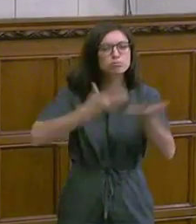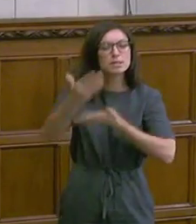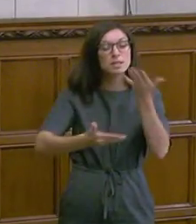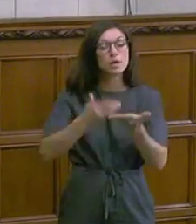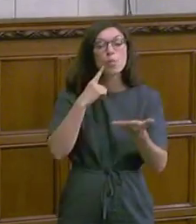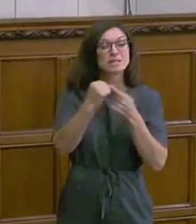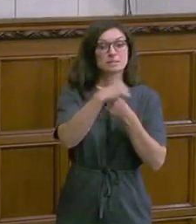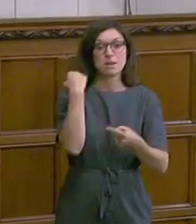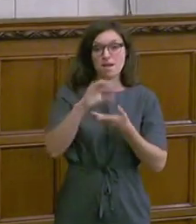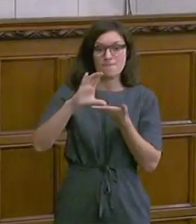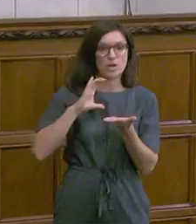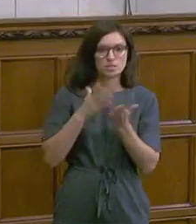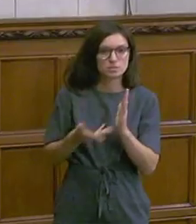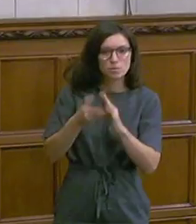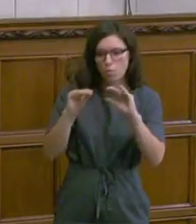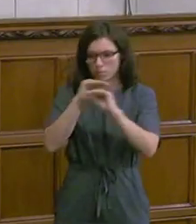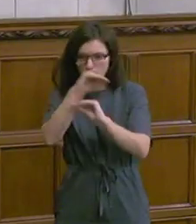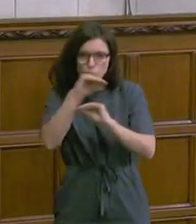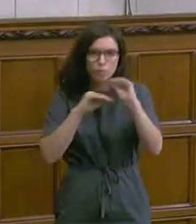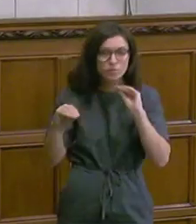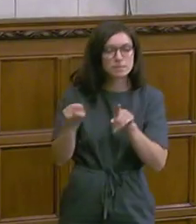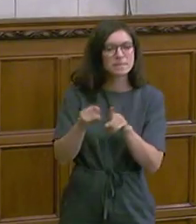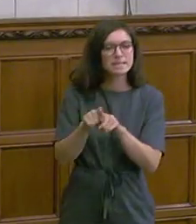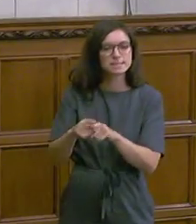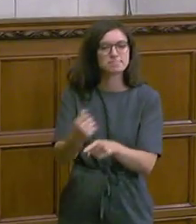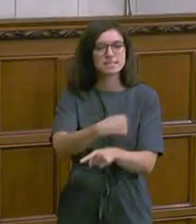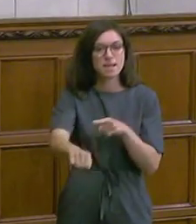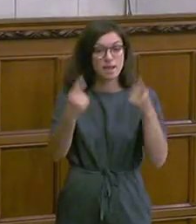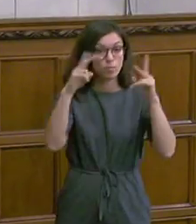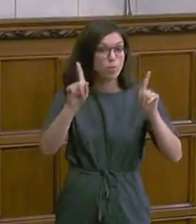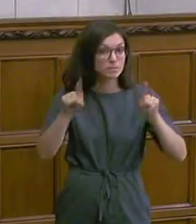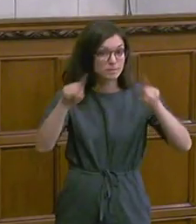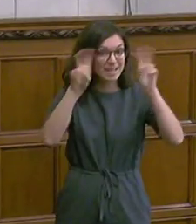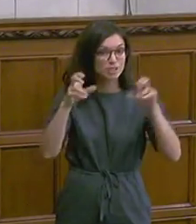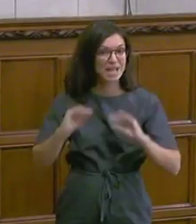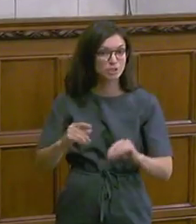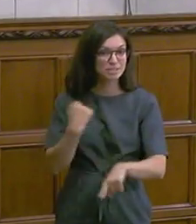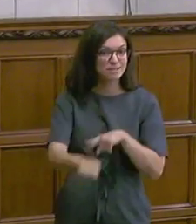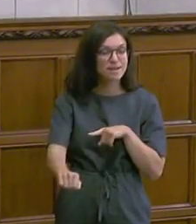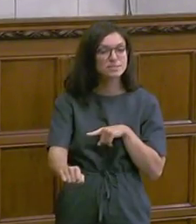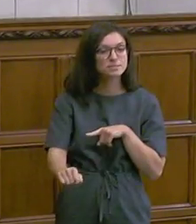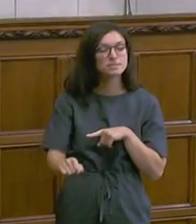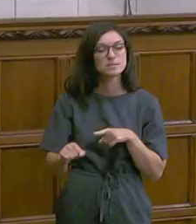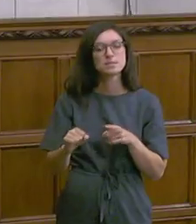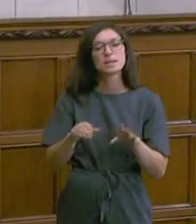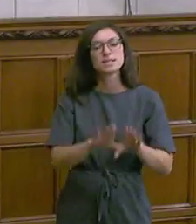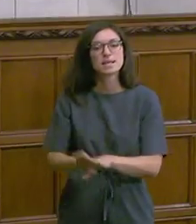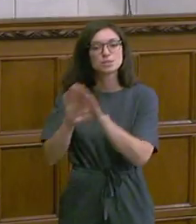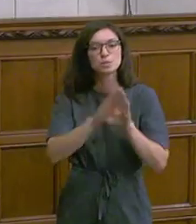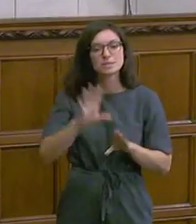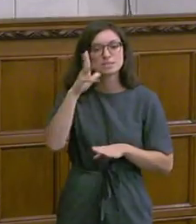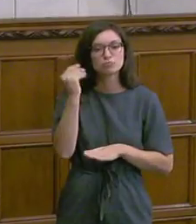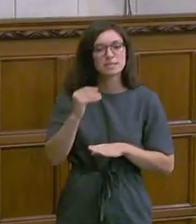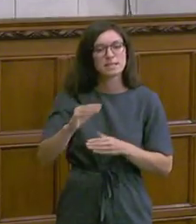education denied. In his response, the Minister may likely refer to the funding given to the National Sensory Impairment